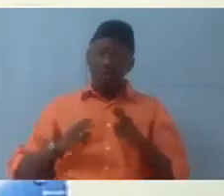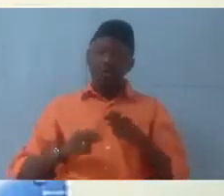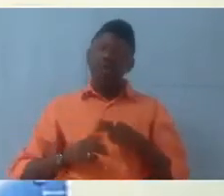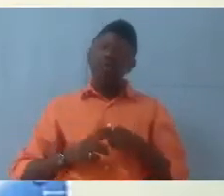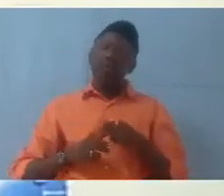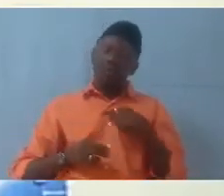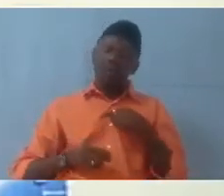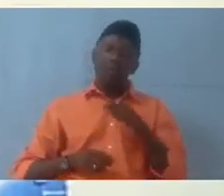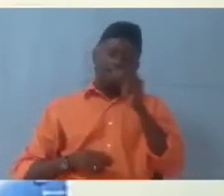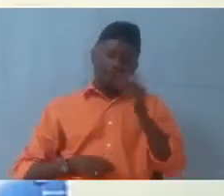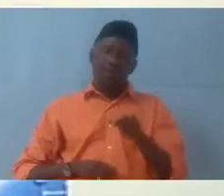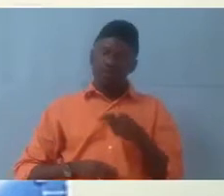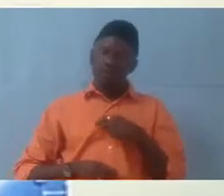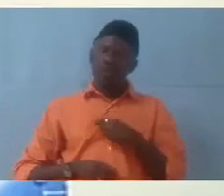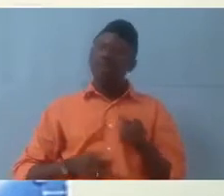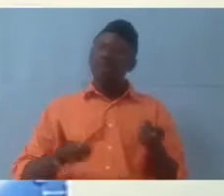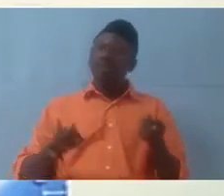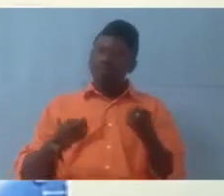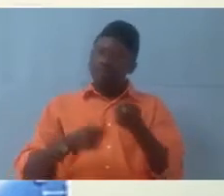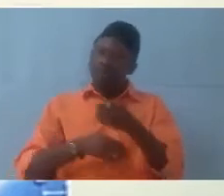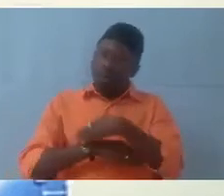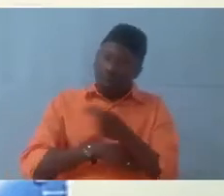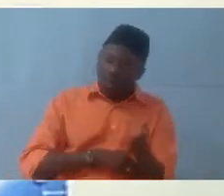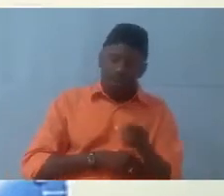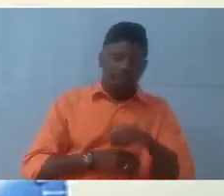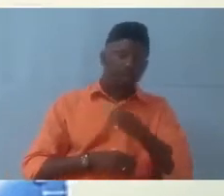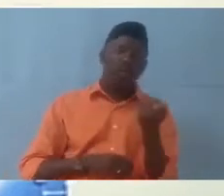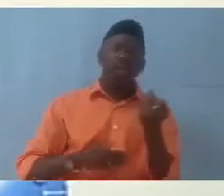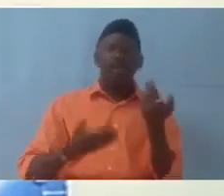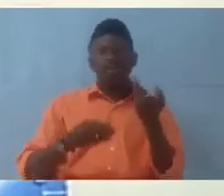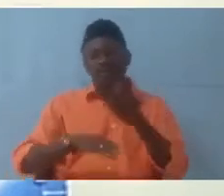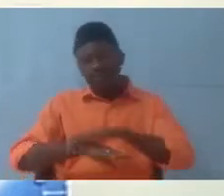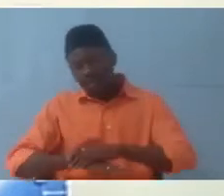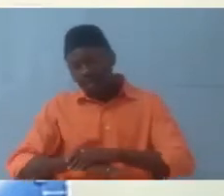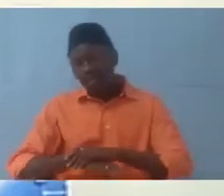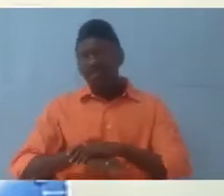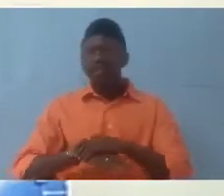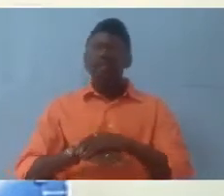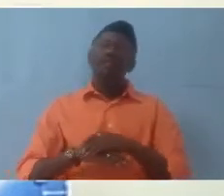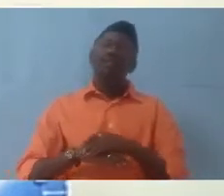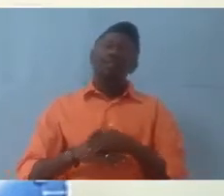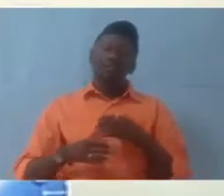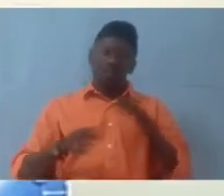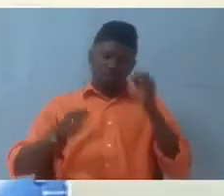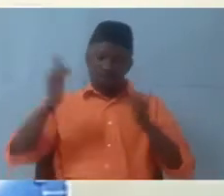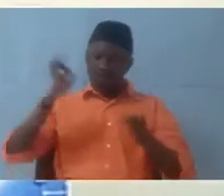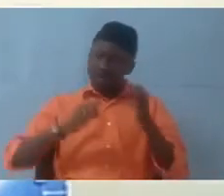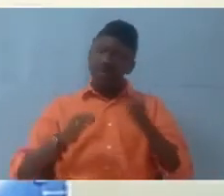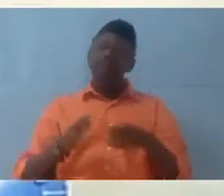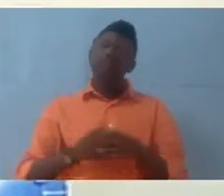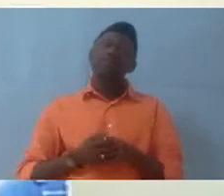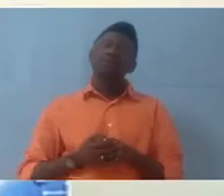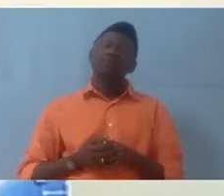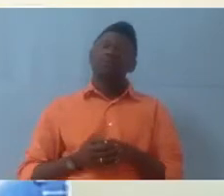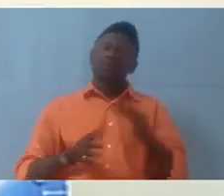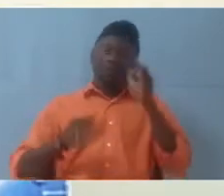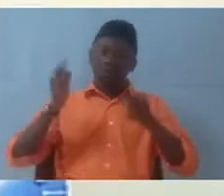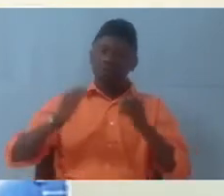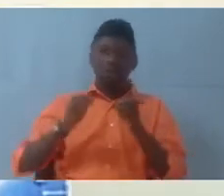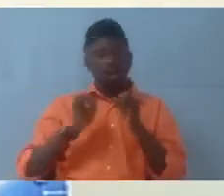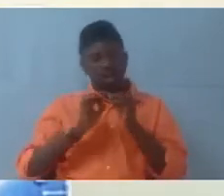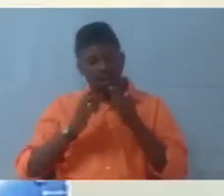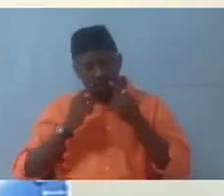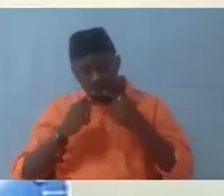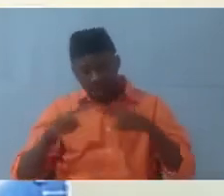itamé dal dinañu ubbi ak ba tej nak seen layo feñ am. And then the court was addressed. Bu ko fe nak ñu garal nak court bi.